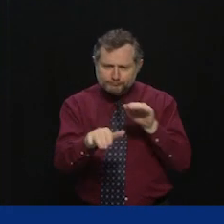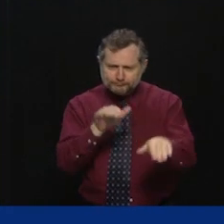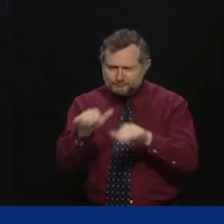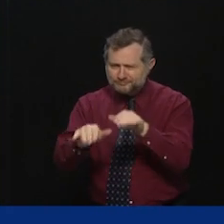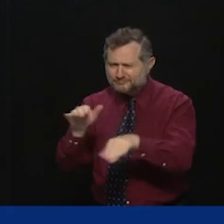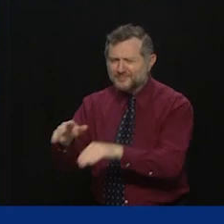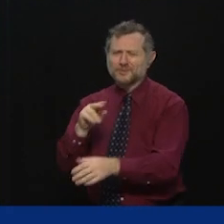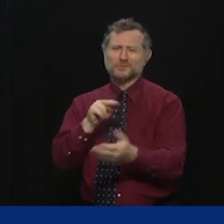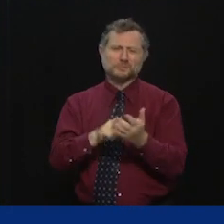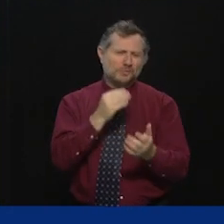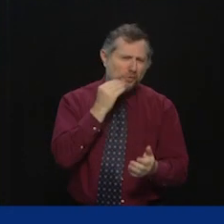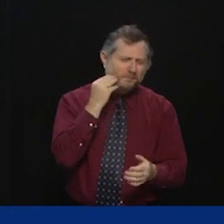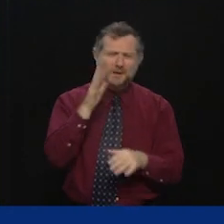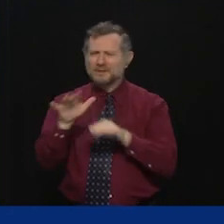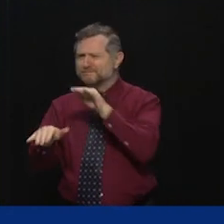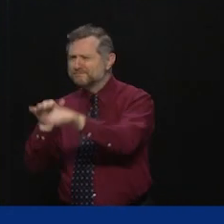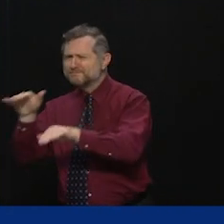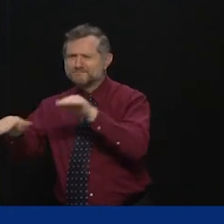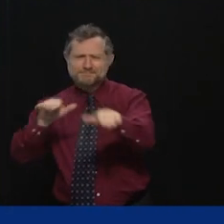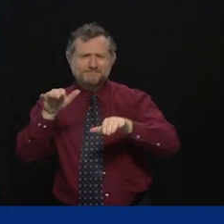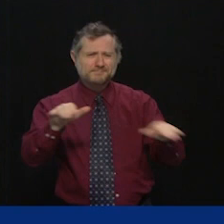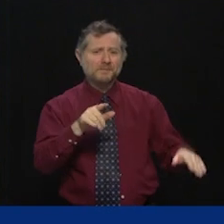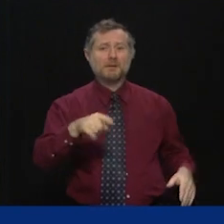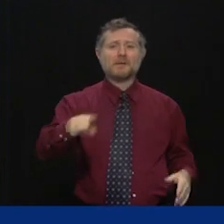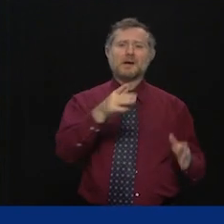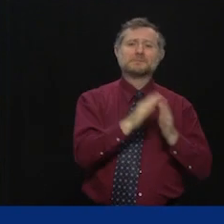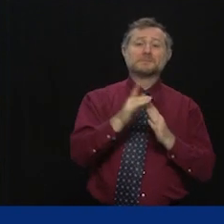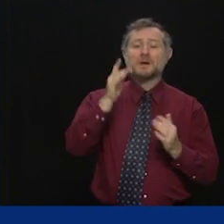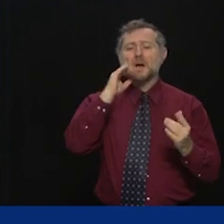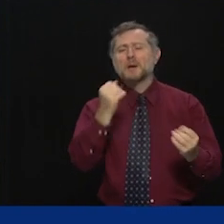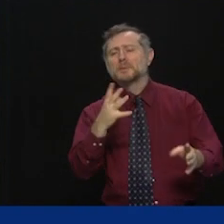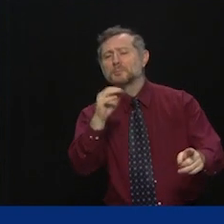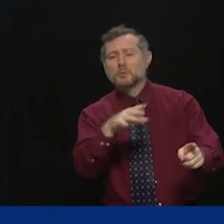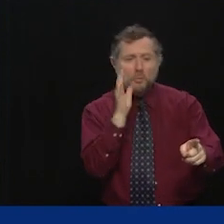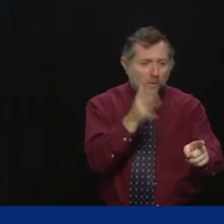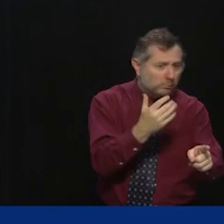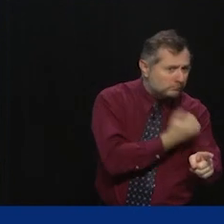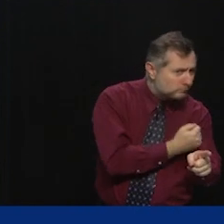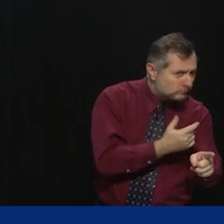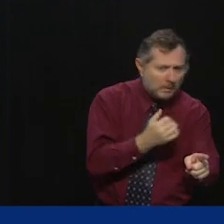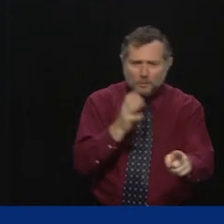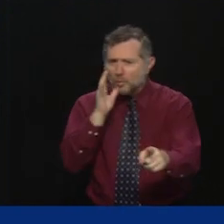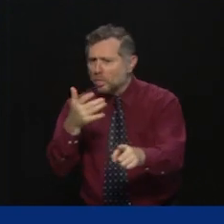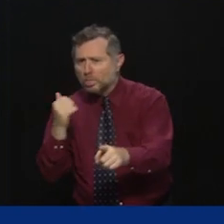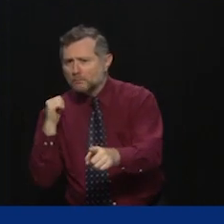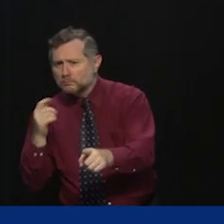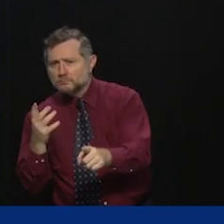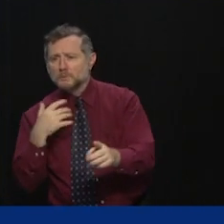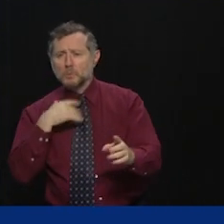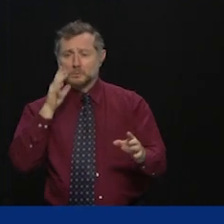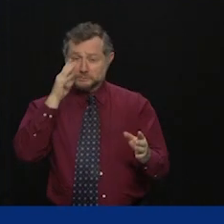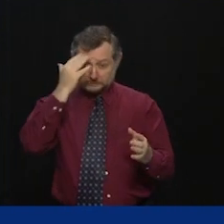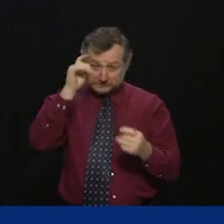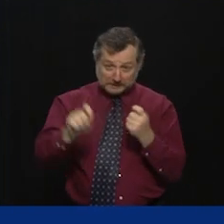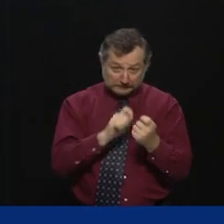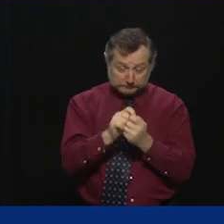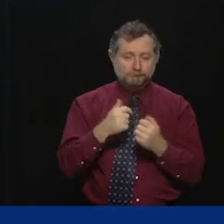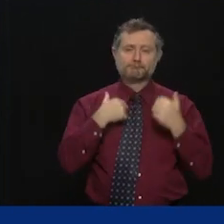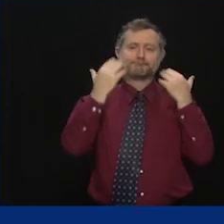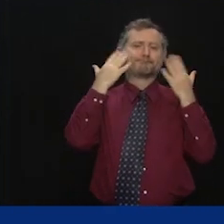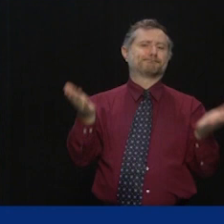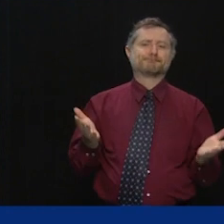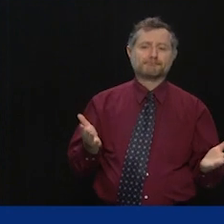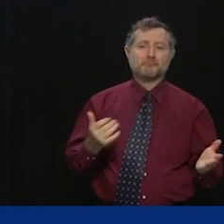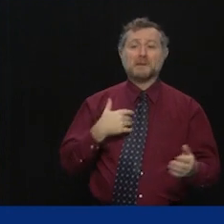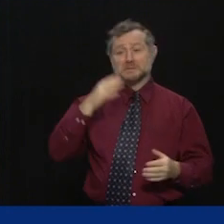them tell us what their expectations are. I won't have a clear number because there's a lag time There will be people vaccinated today, I have no doubt.